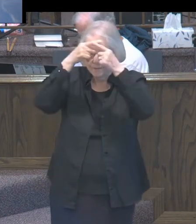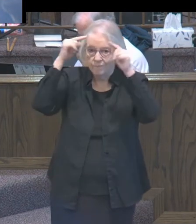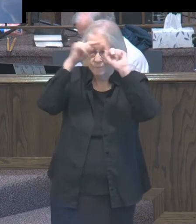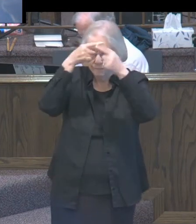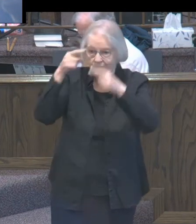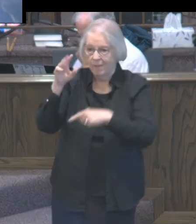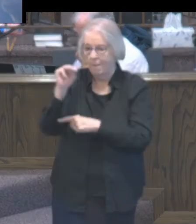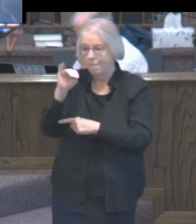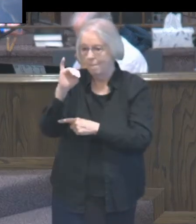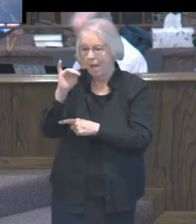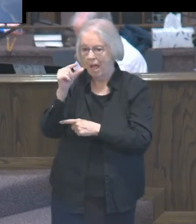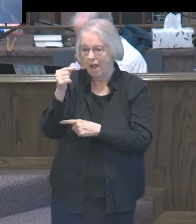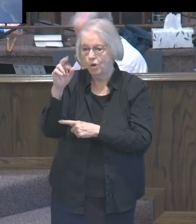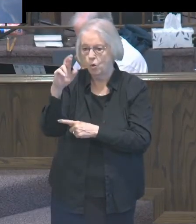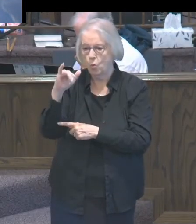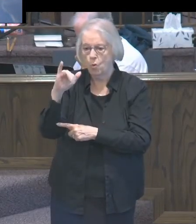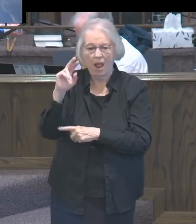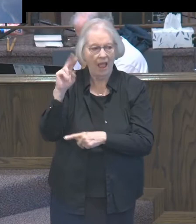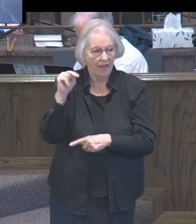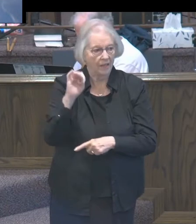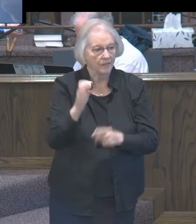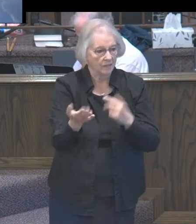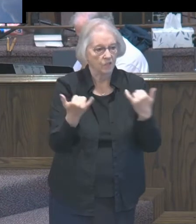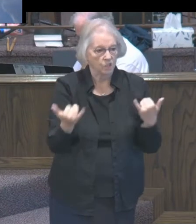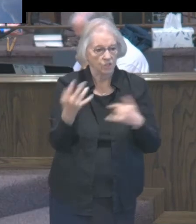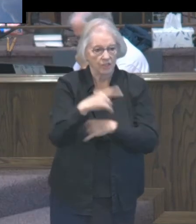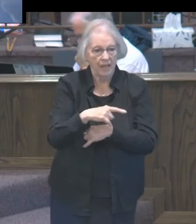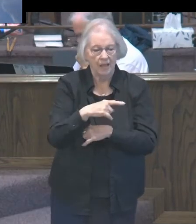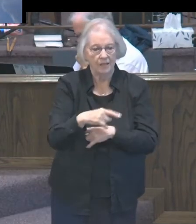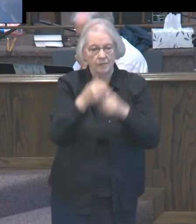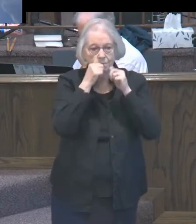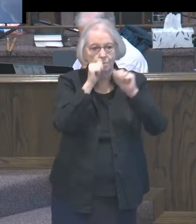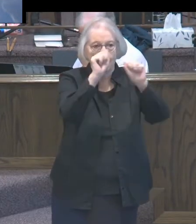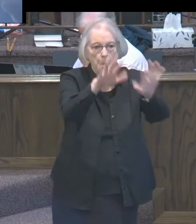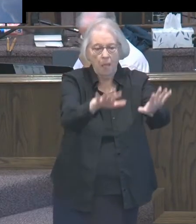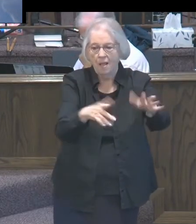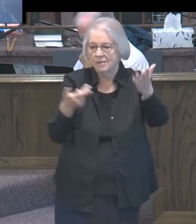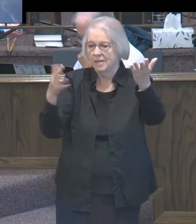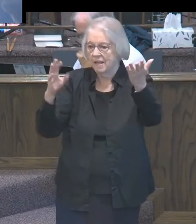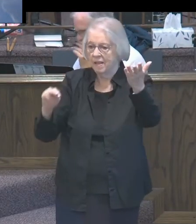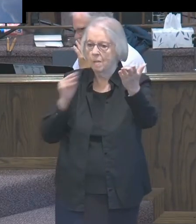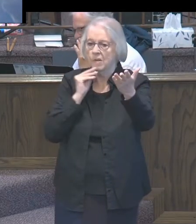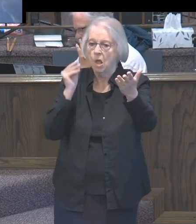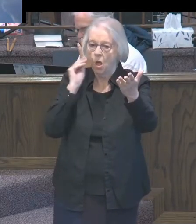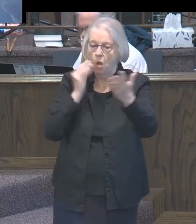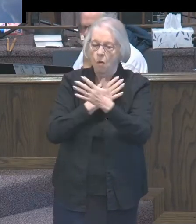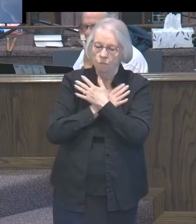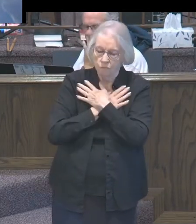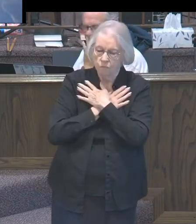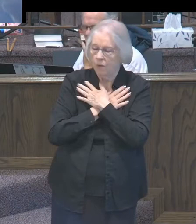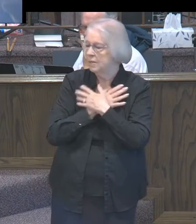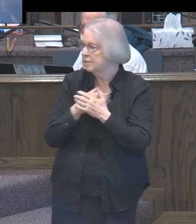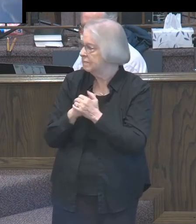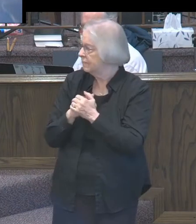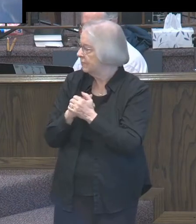touch them, not just in a physical way, but deeply in a spiritual way as well.